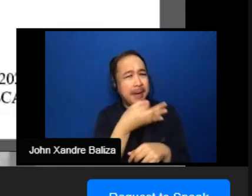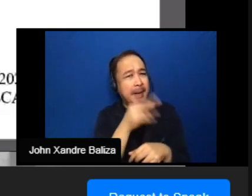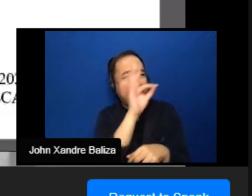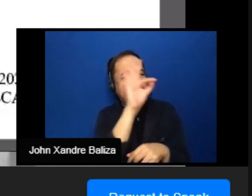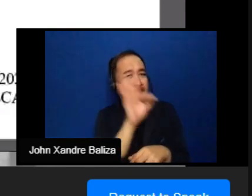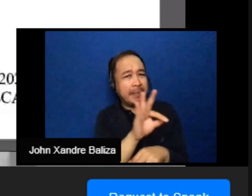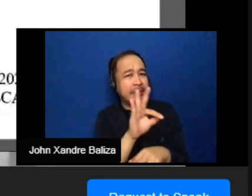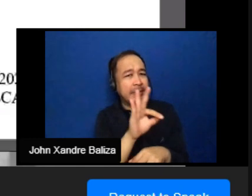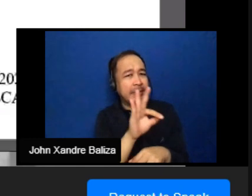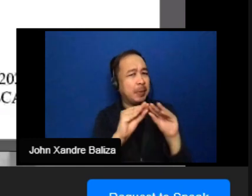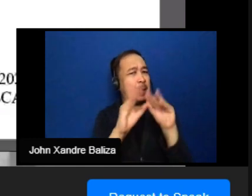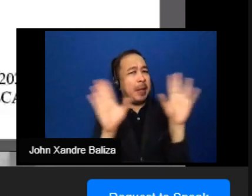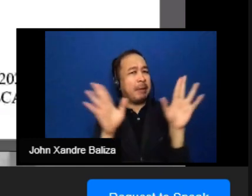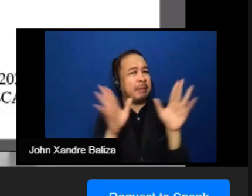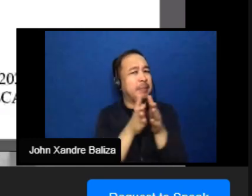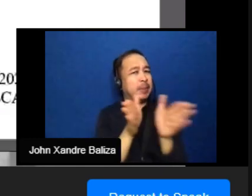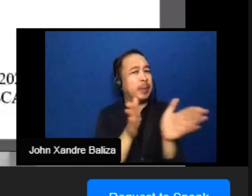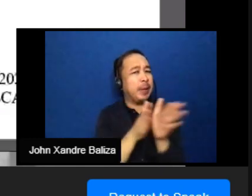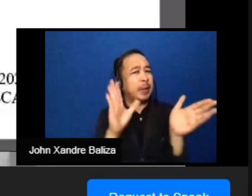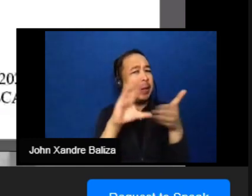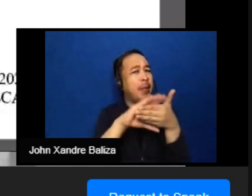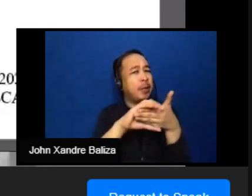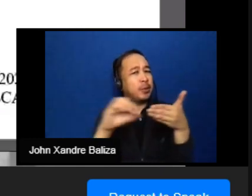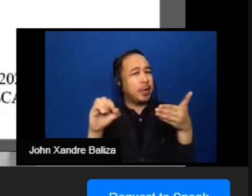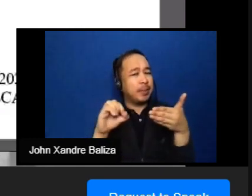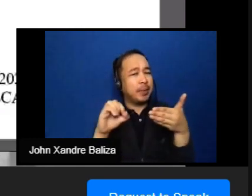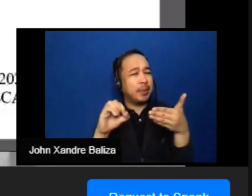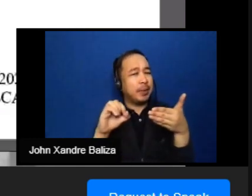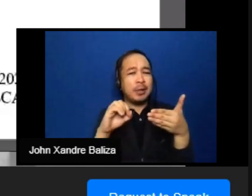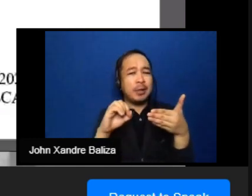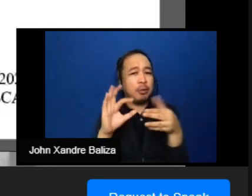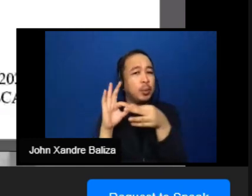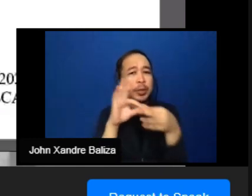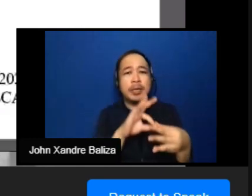UNESCAP on the indicator of